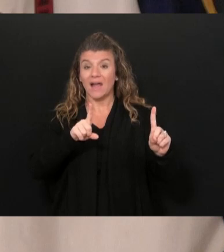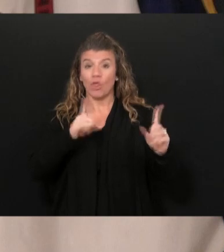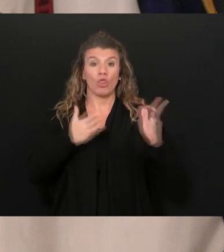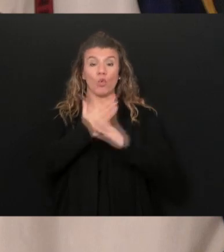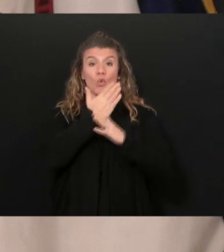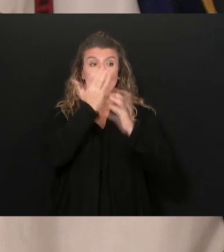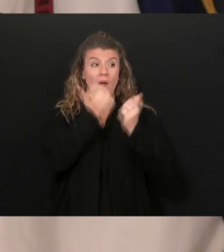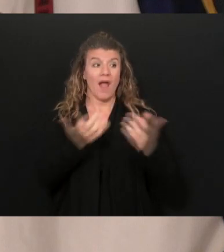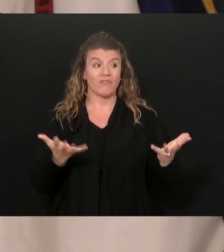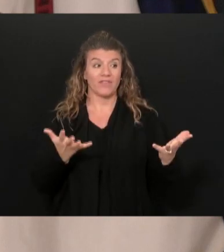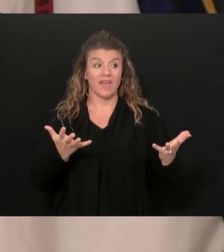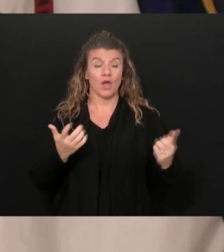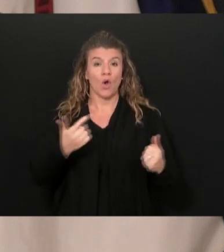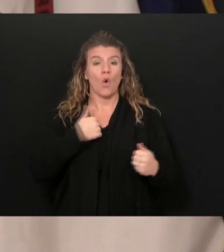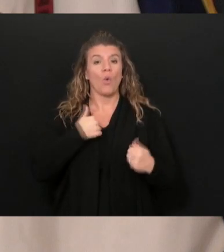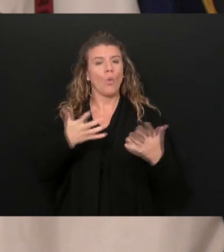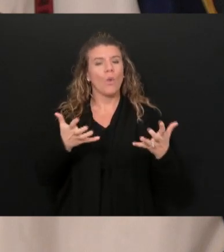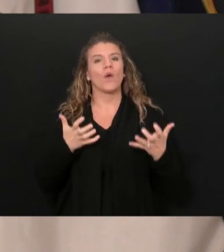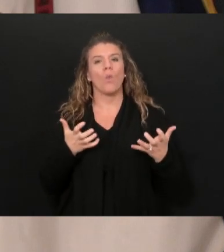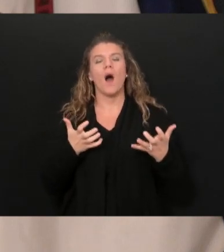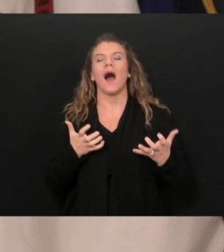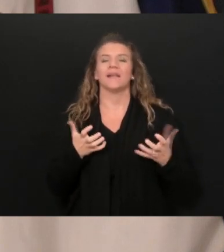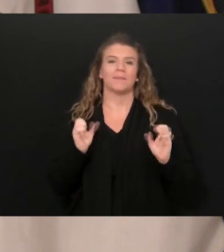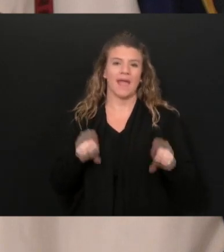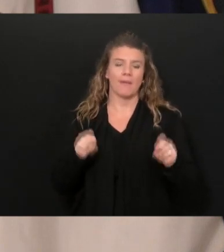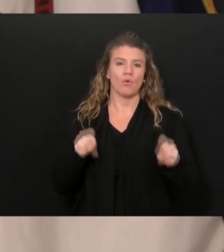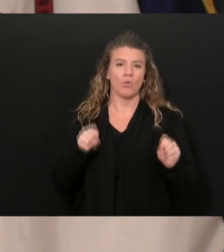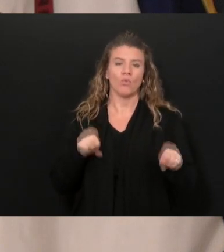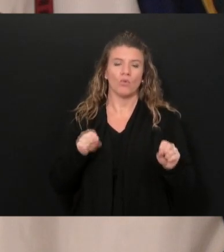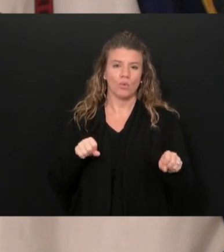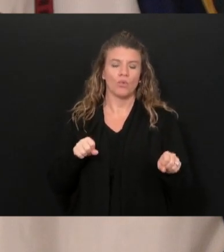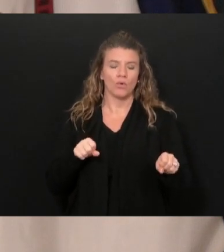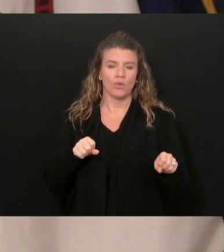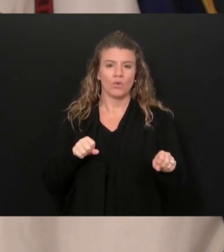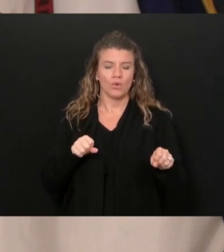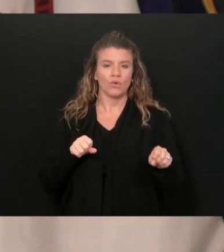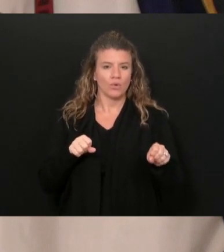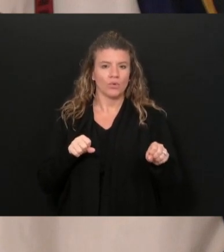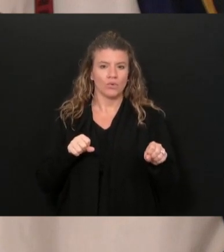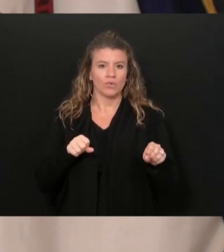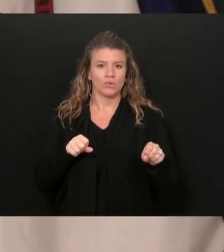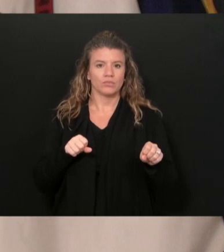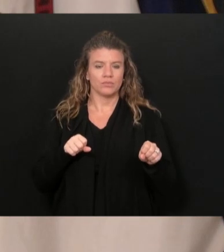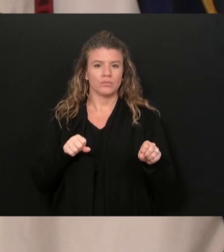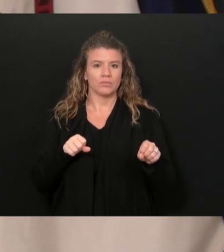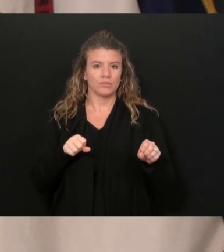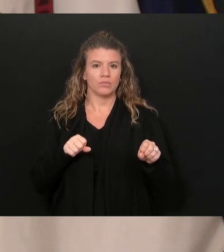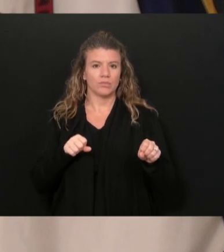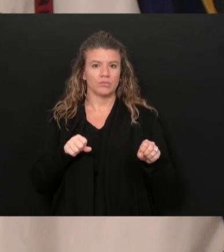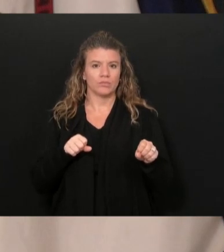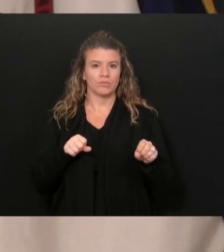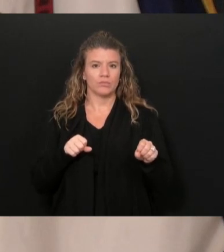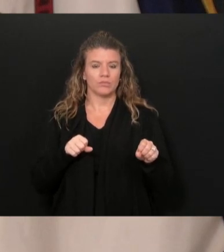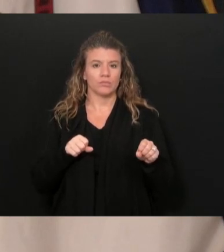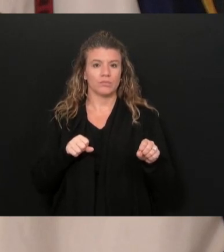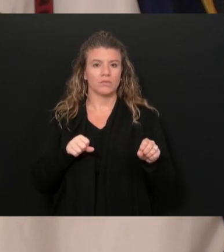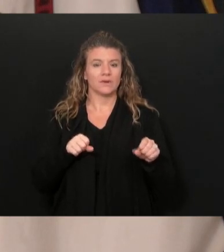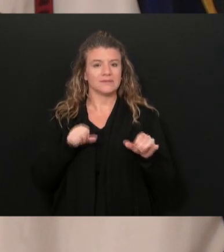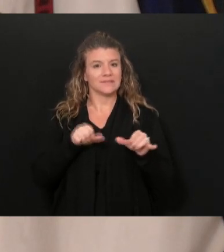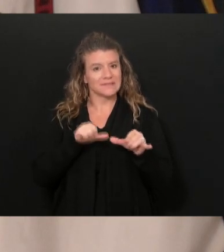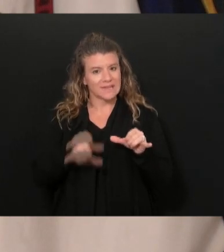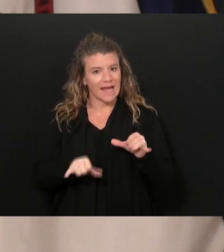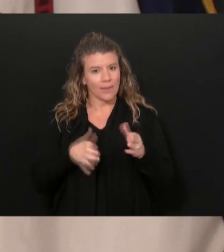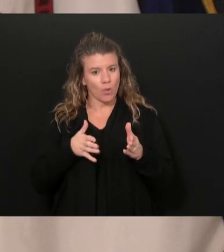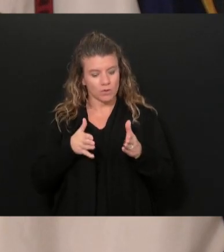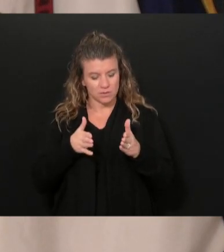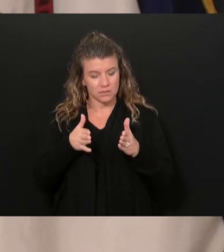we want so much to be able to just stay the course as